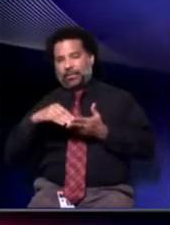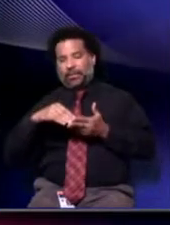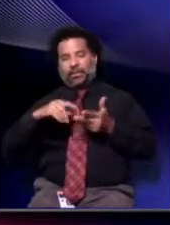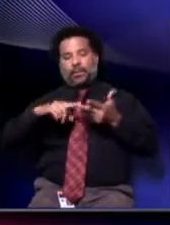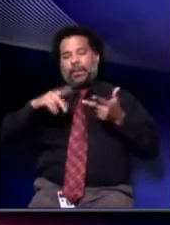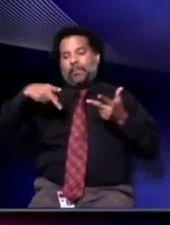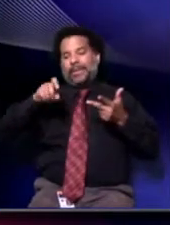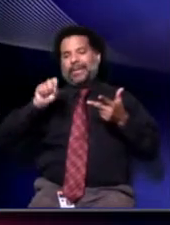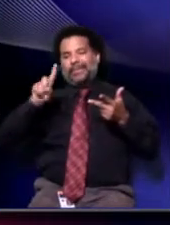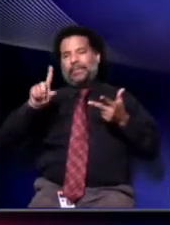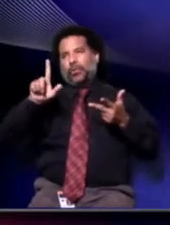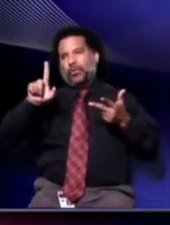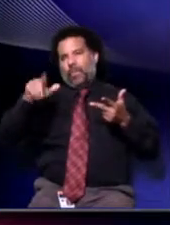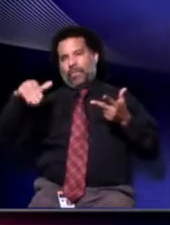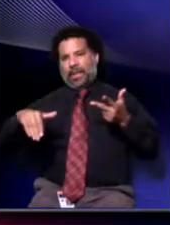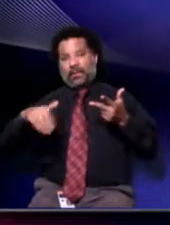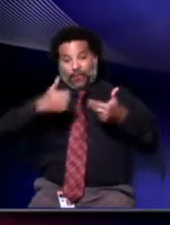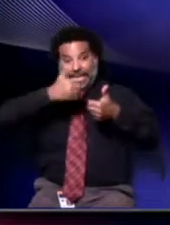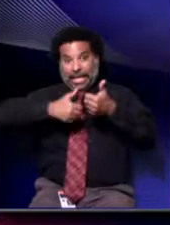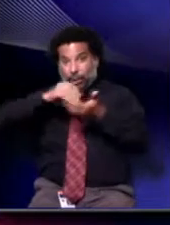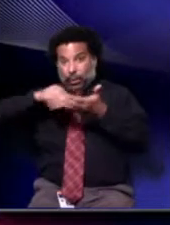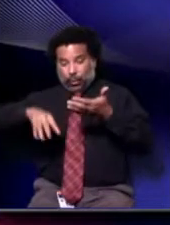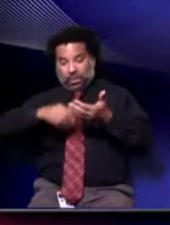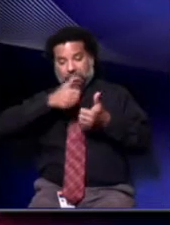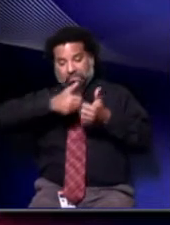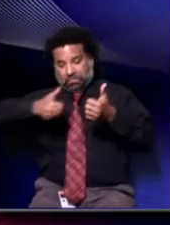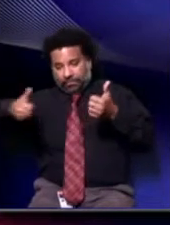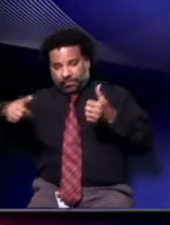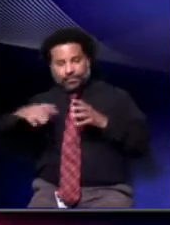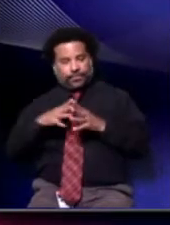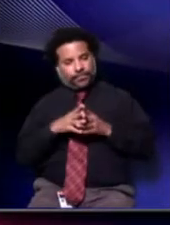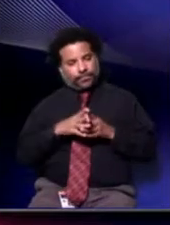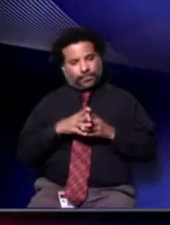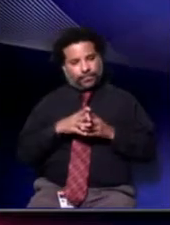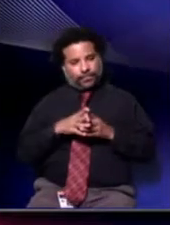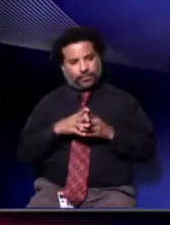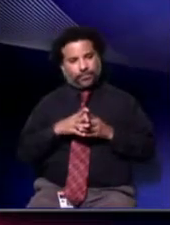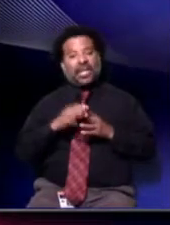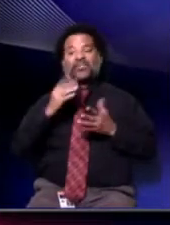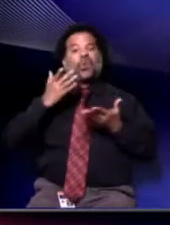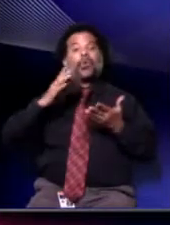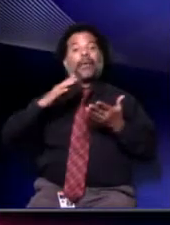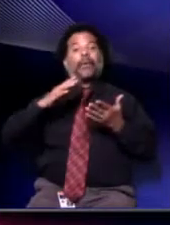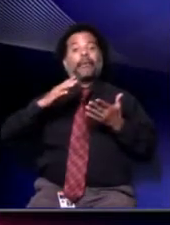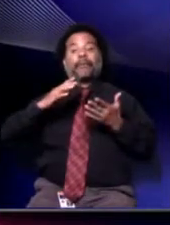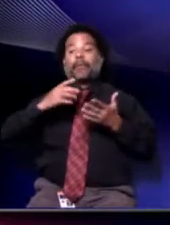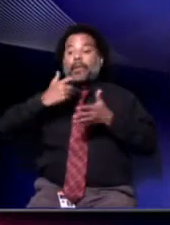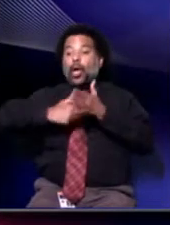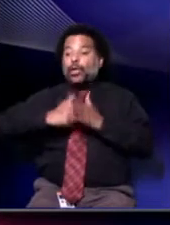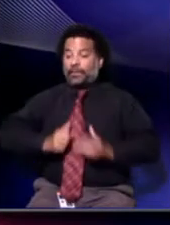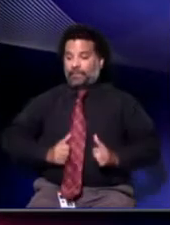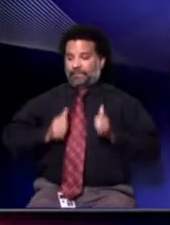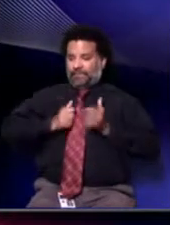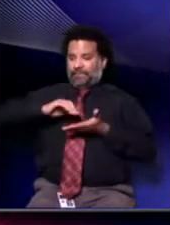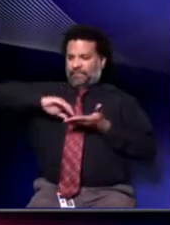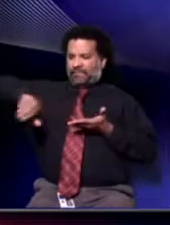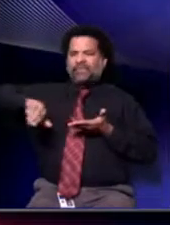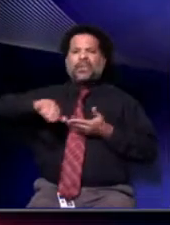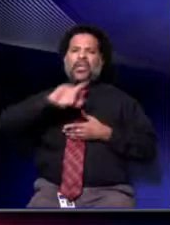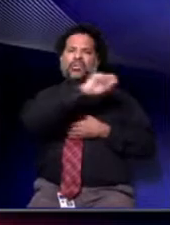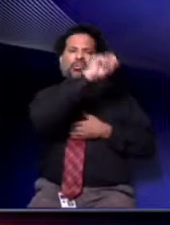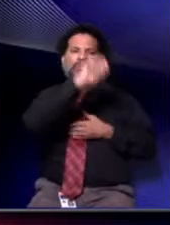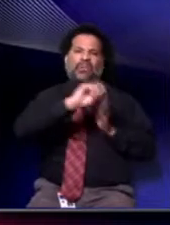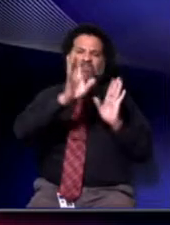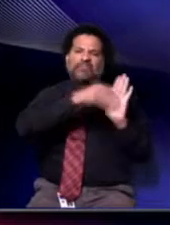around $21,000. Now, if we've eliminated the residential component, why is the Tucson campus so much